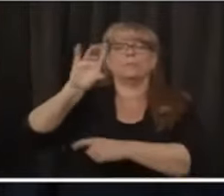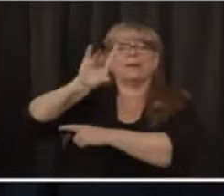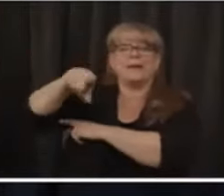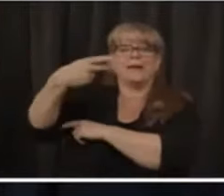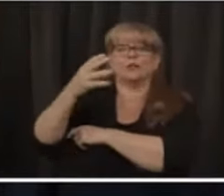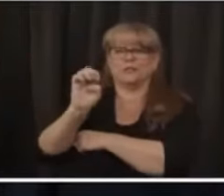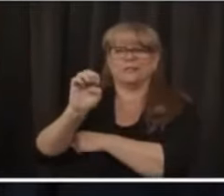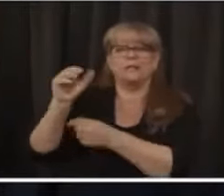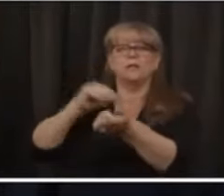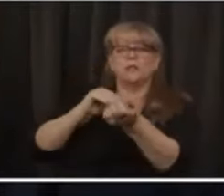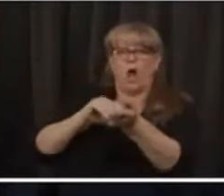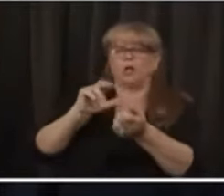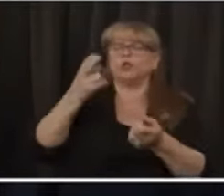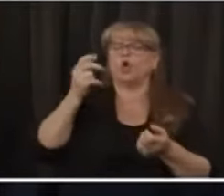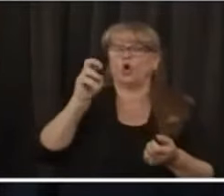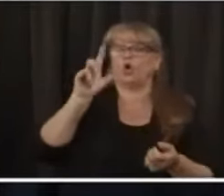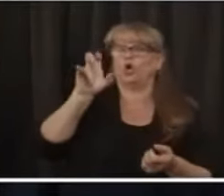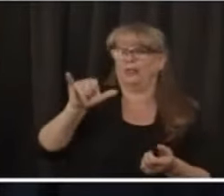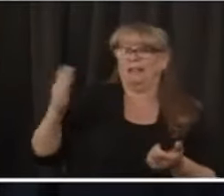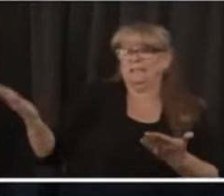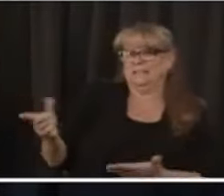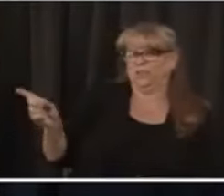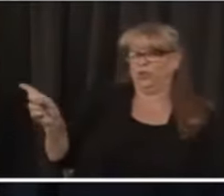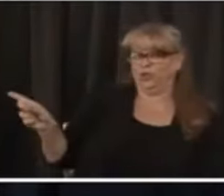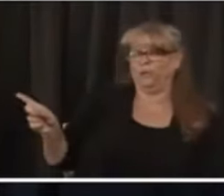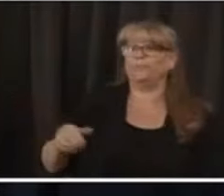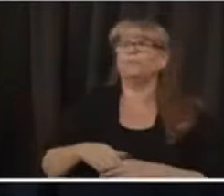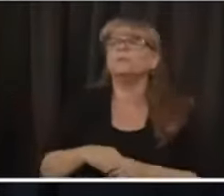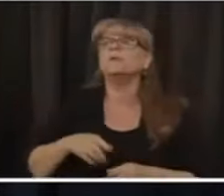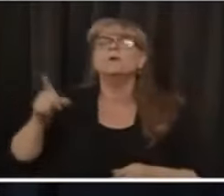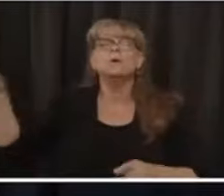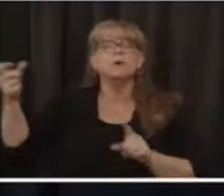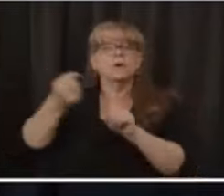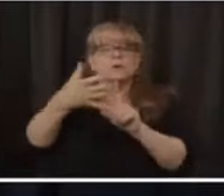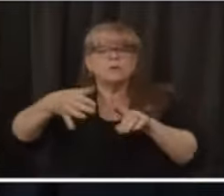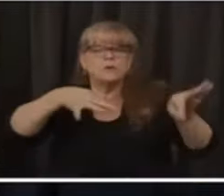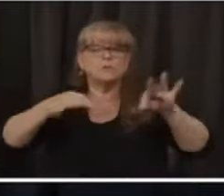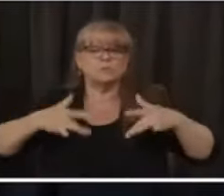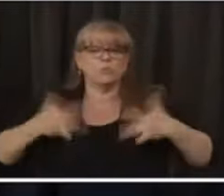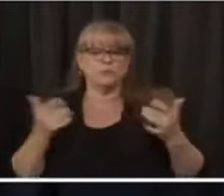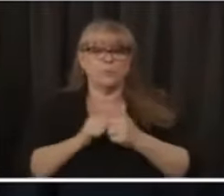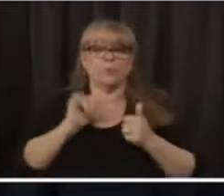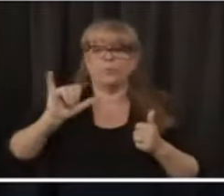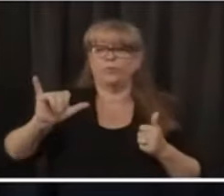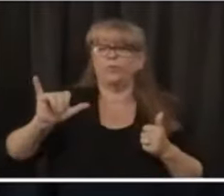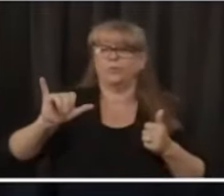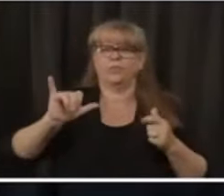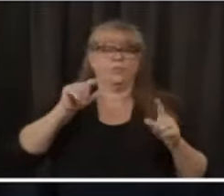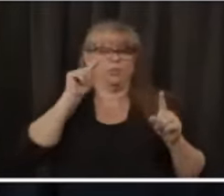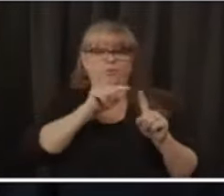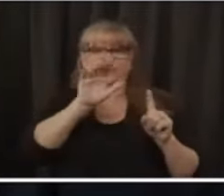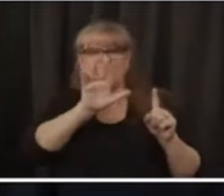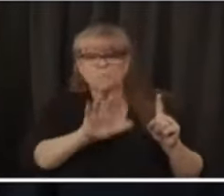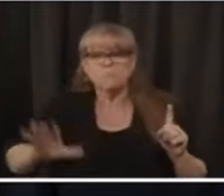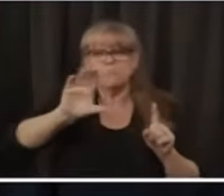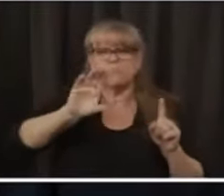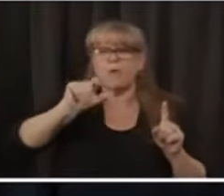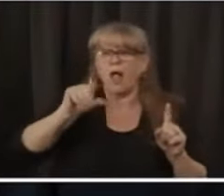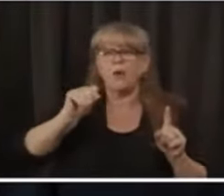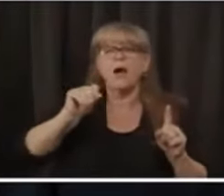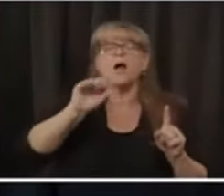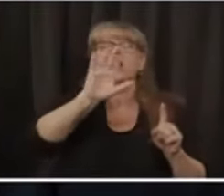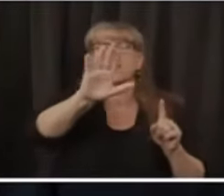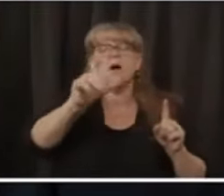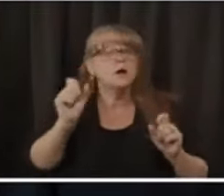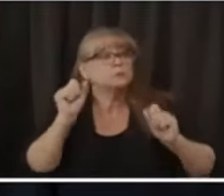us through something that, some data from Colorado that shouldn't come as a surprise, but it's basically showing